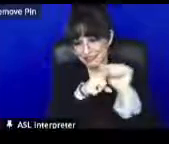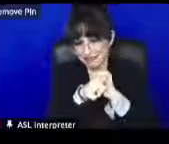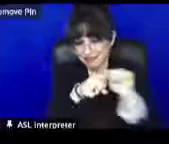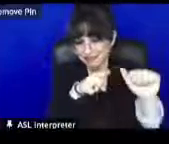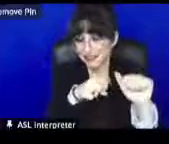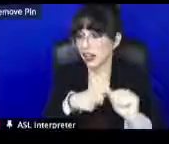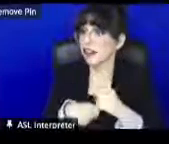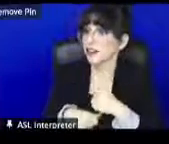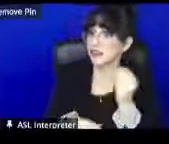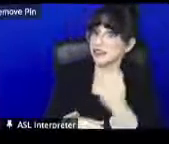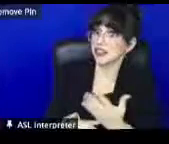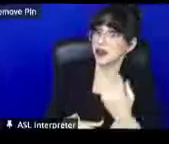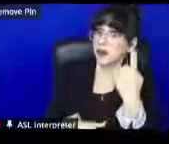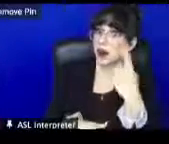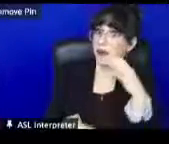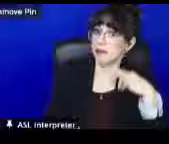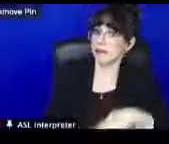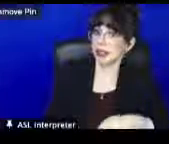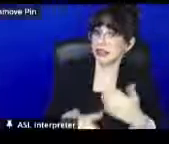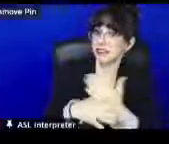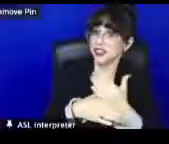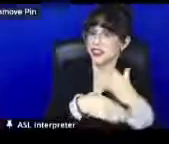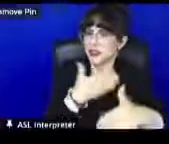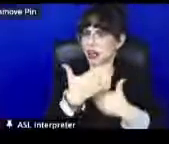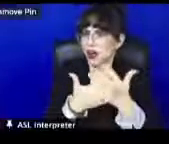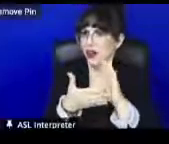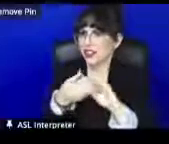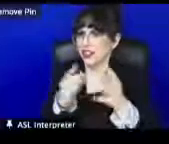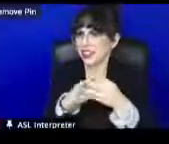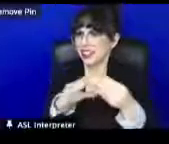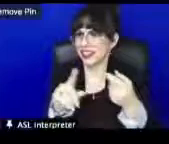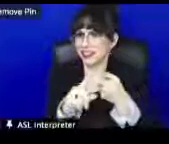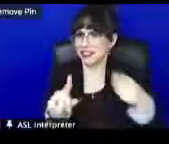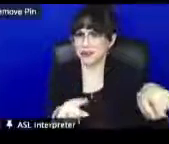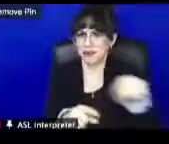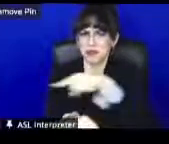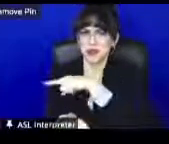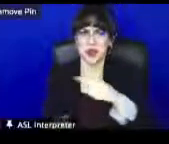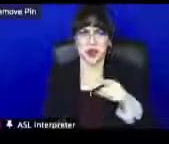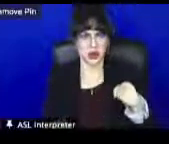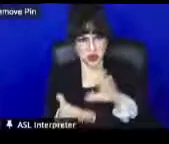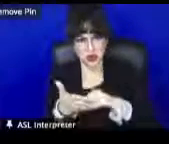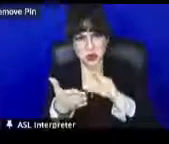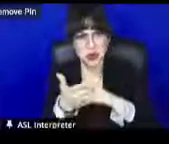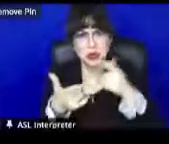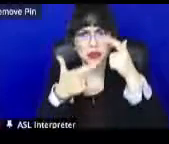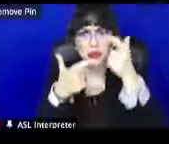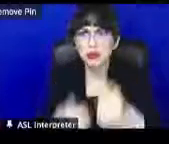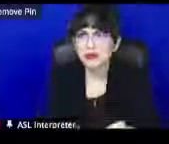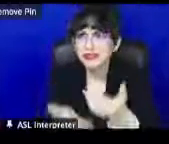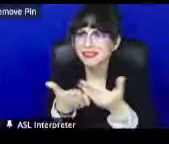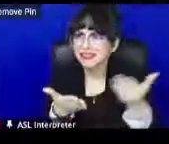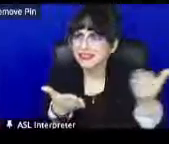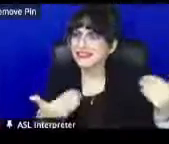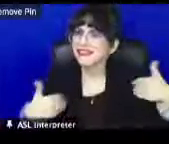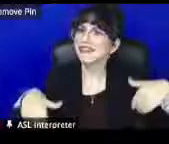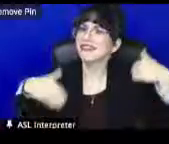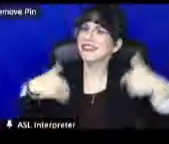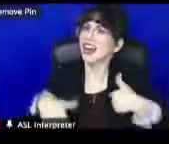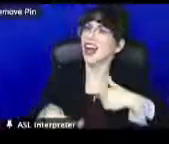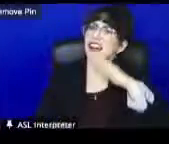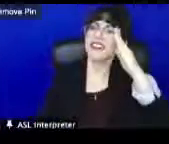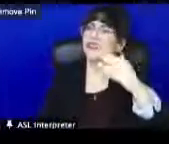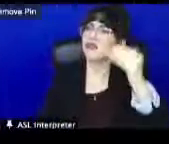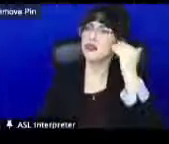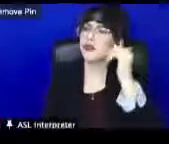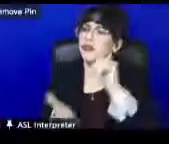one of the benefits of hearing all these stories from everybody is that you learned some really interesting things. And I never knew that.